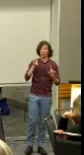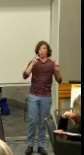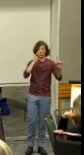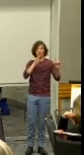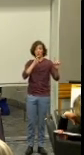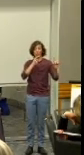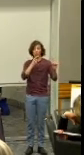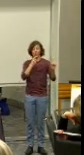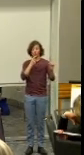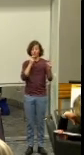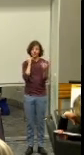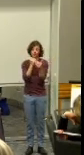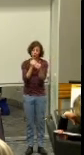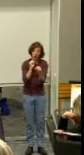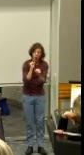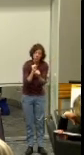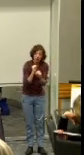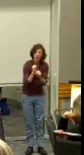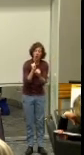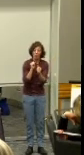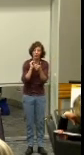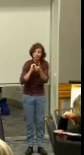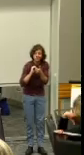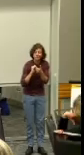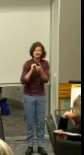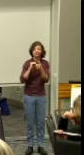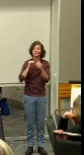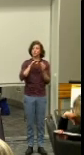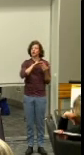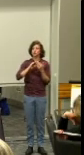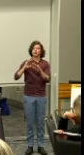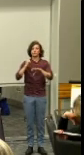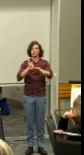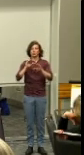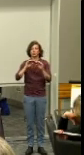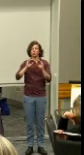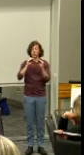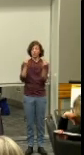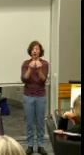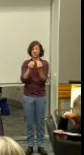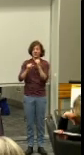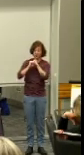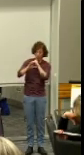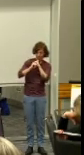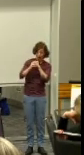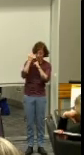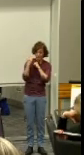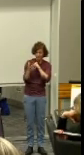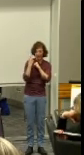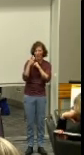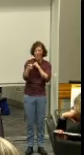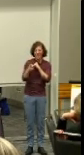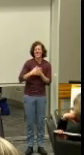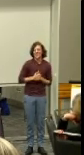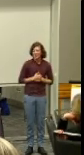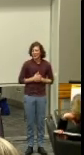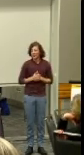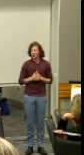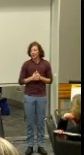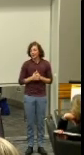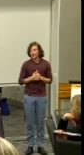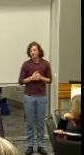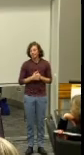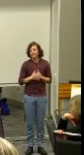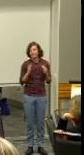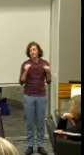very closely with community-based organisations to get the marketing out to those community groups. And then with